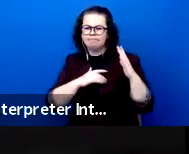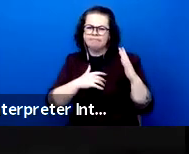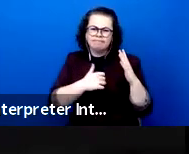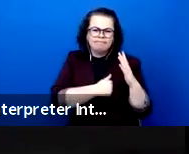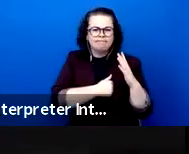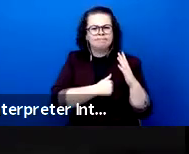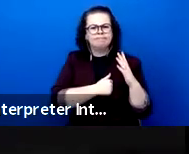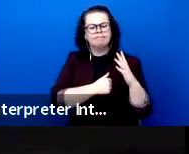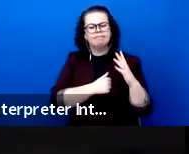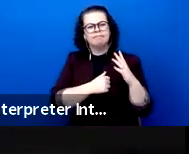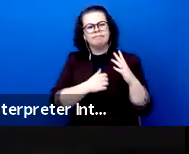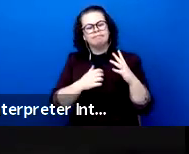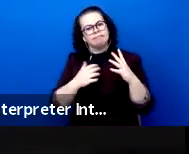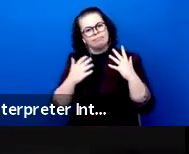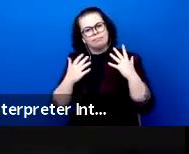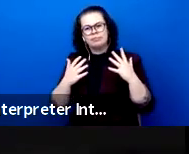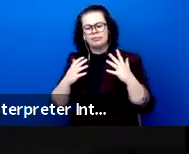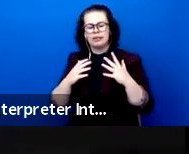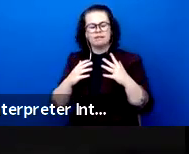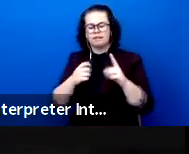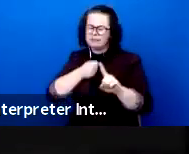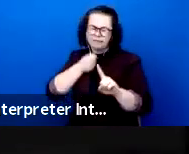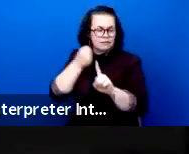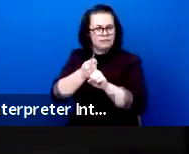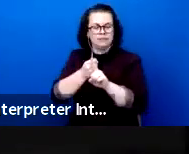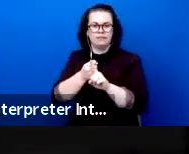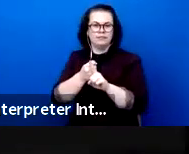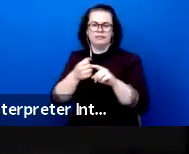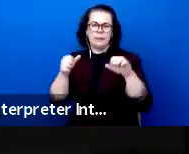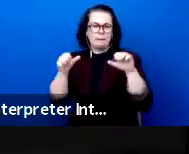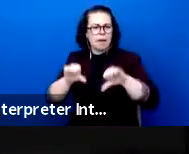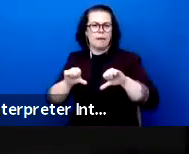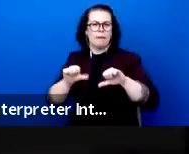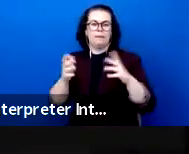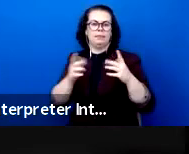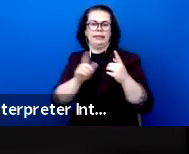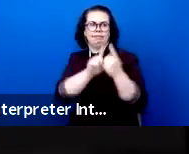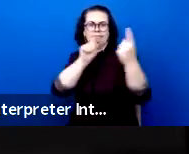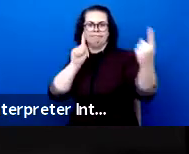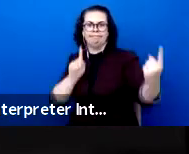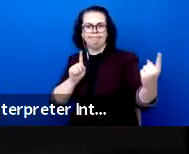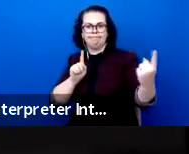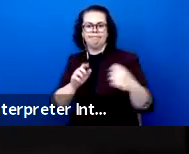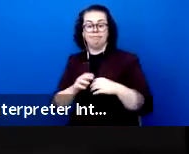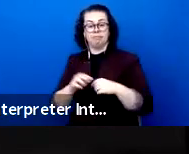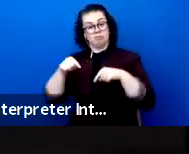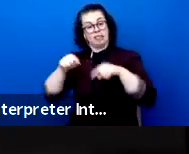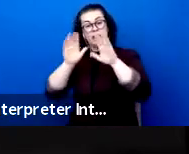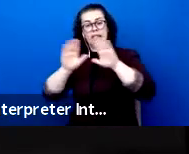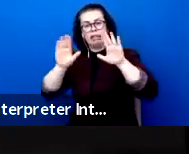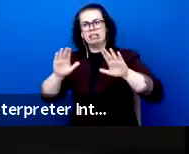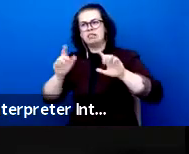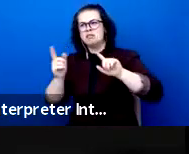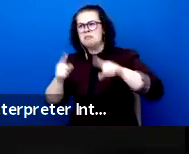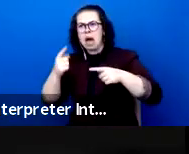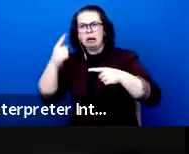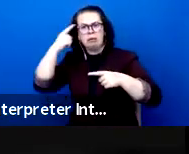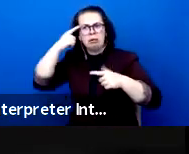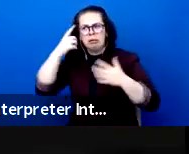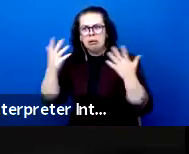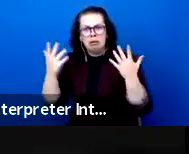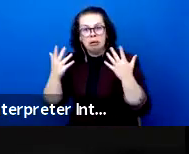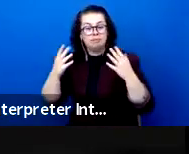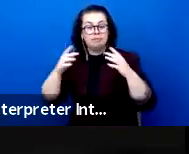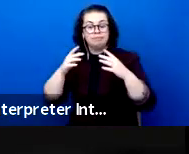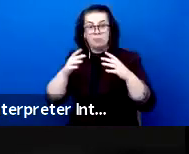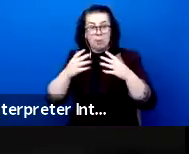situation we are living through. All sectors are wondering when we will be able to return to normal. And,